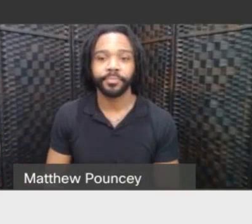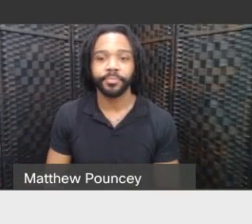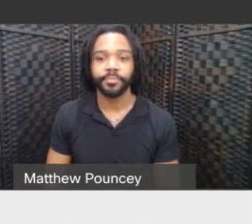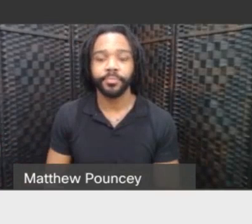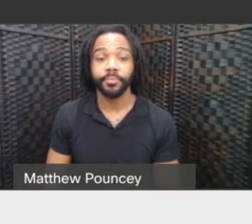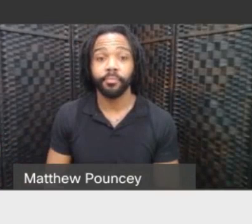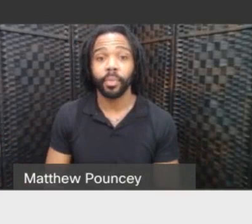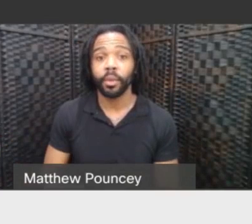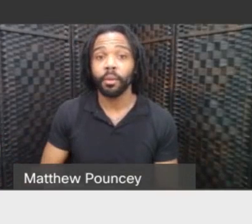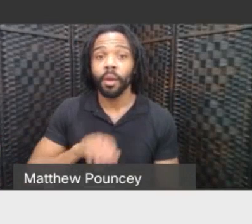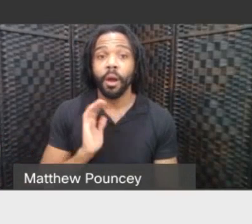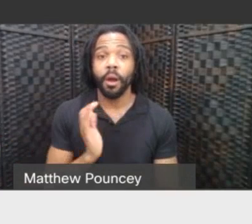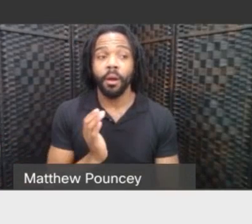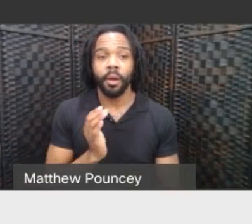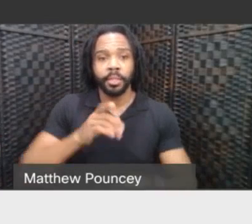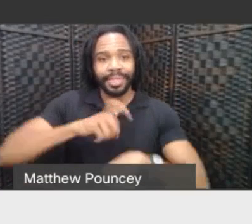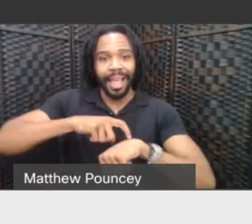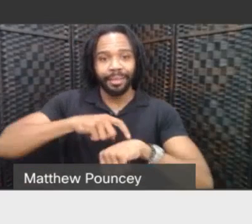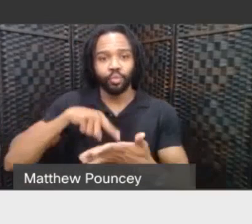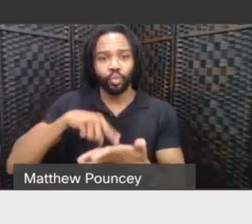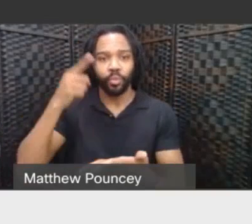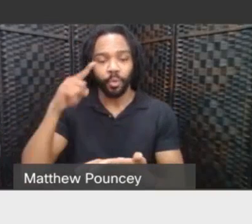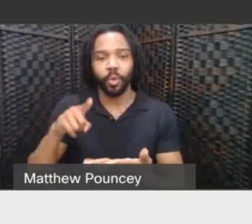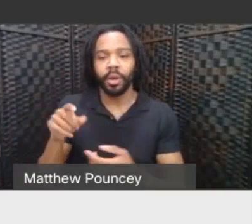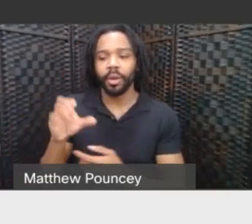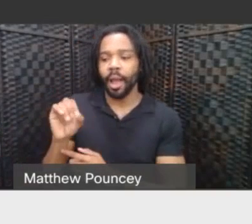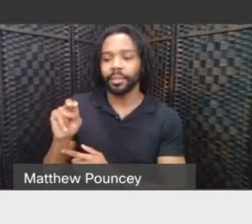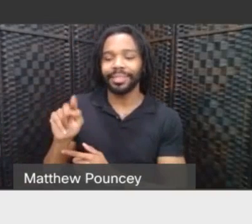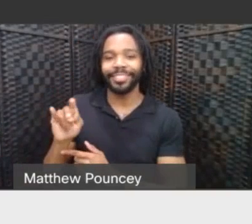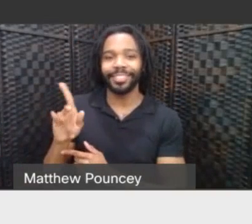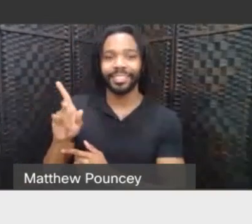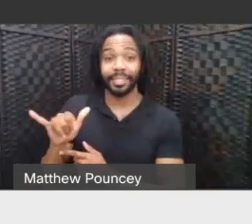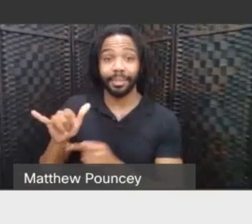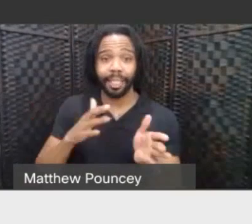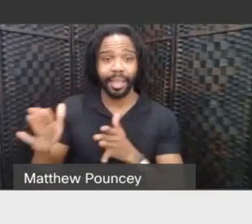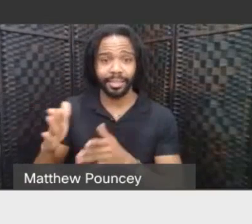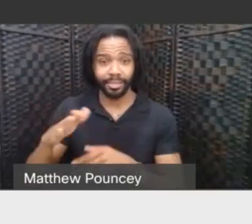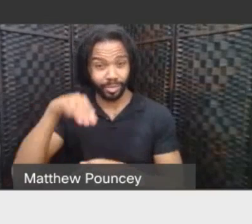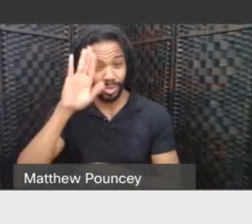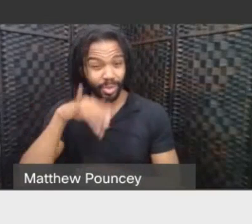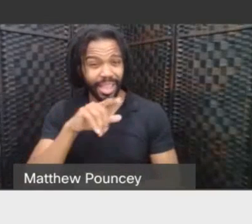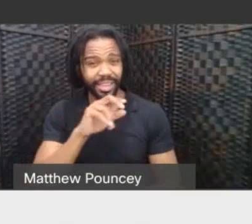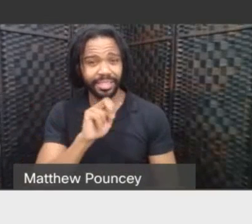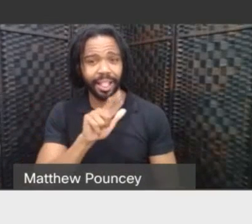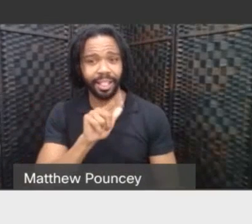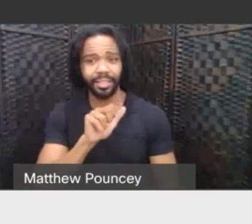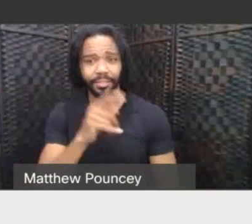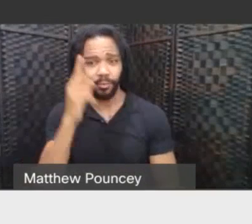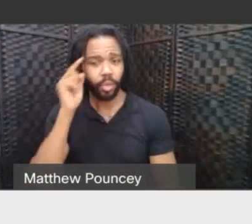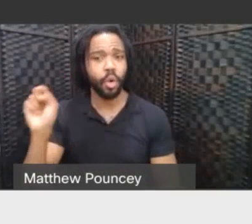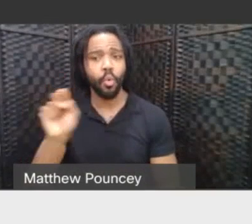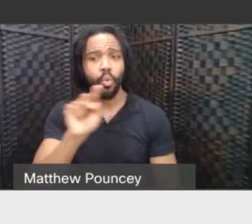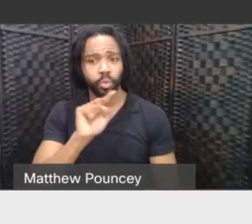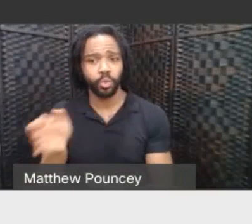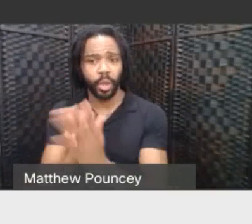The turnaround time for approval of a contingency plan. Do you happen to know that, Nelson, for the folks that requested from